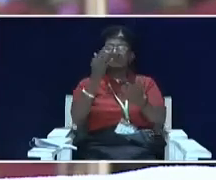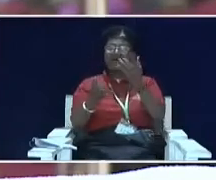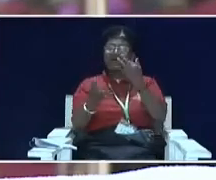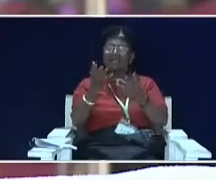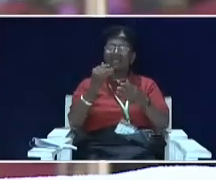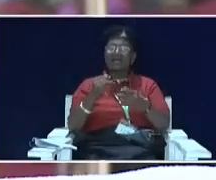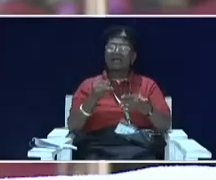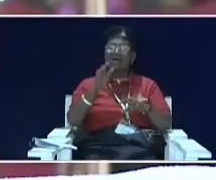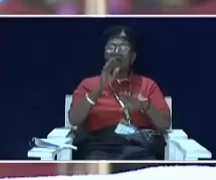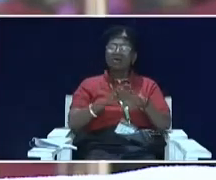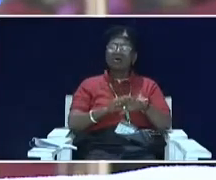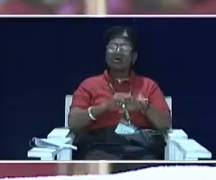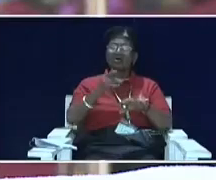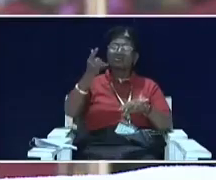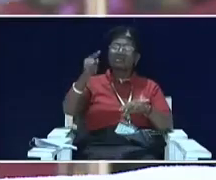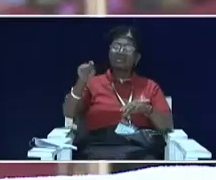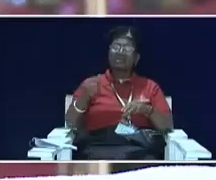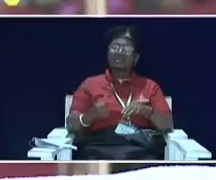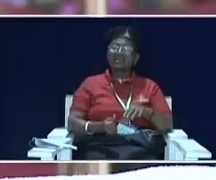on the mountain,